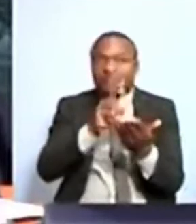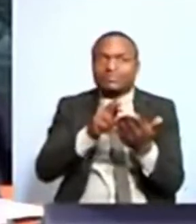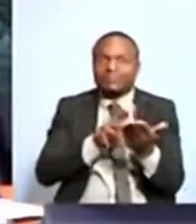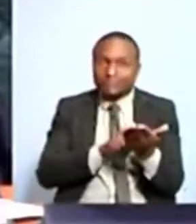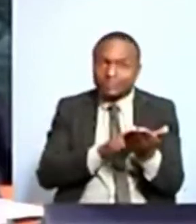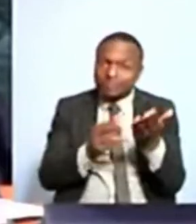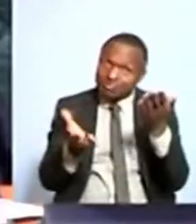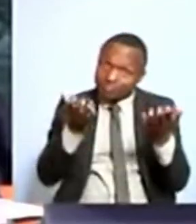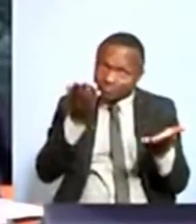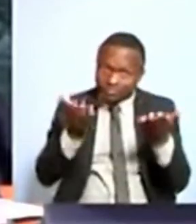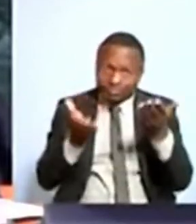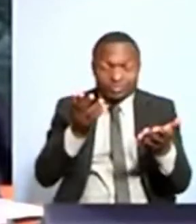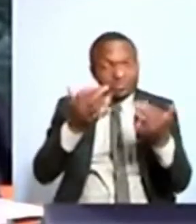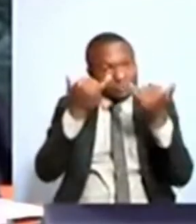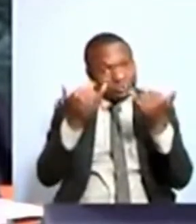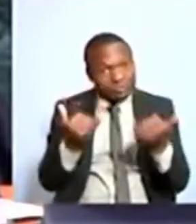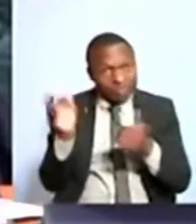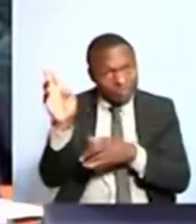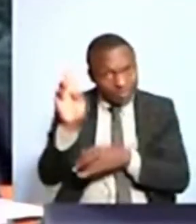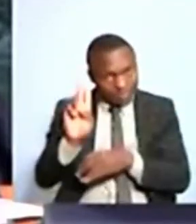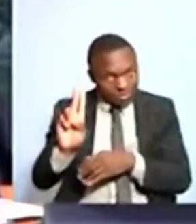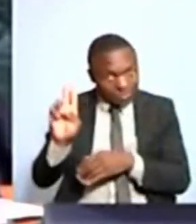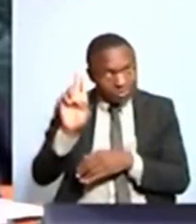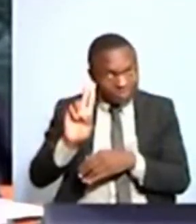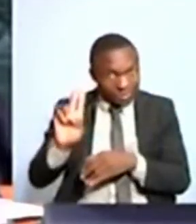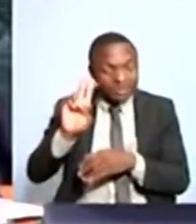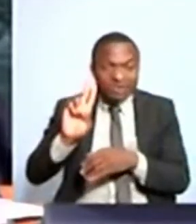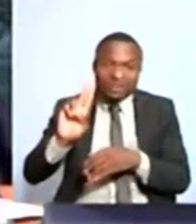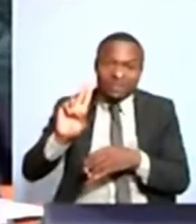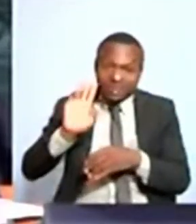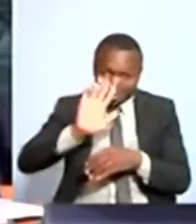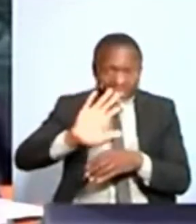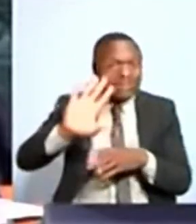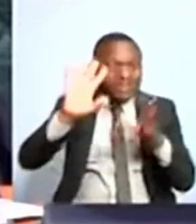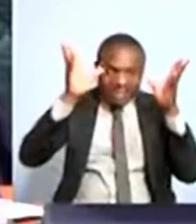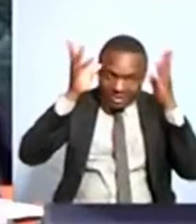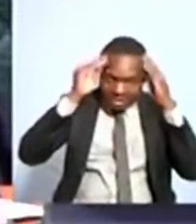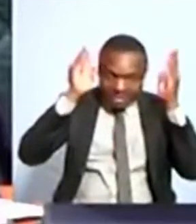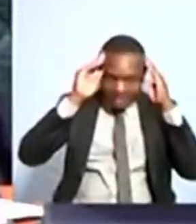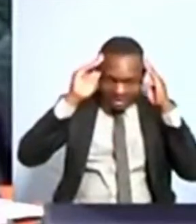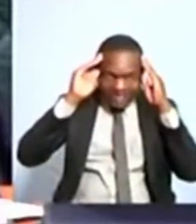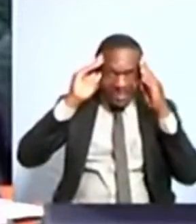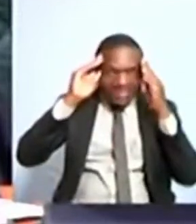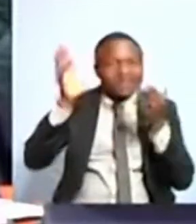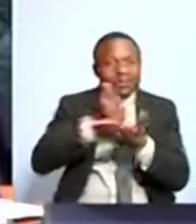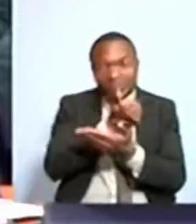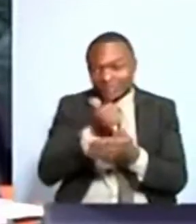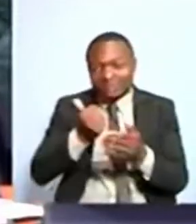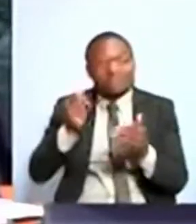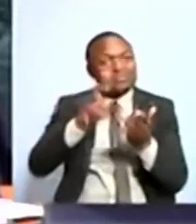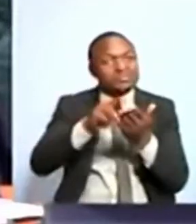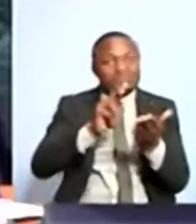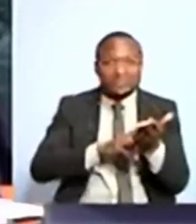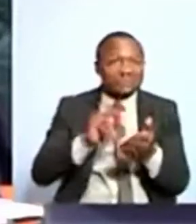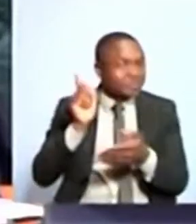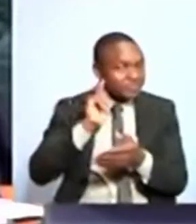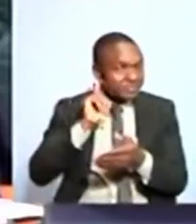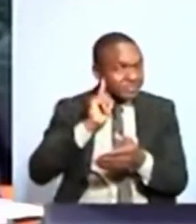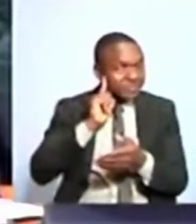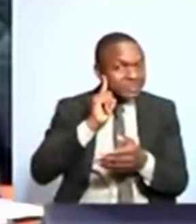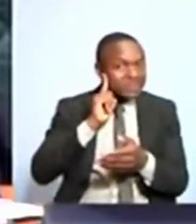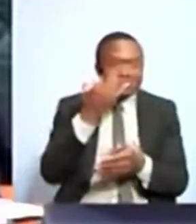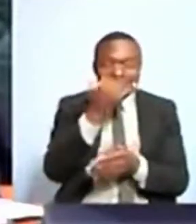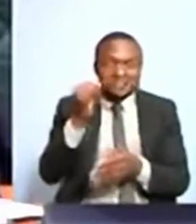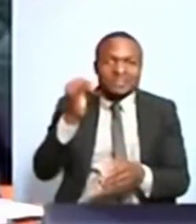So maybe they are now just using general knowledge acquired from other reports. I even heard the issue of